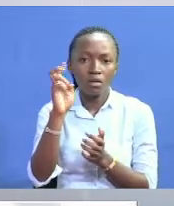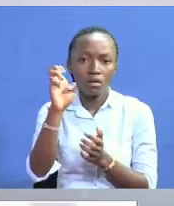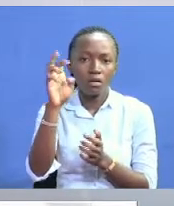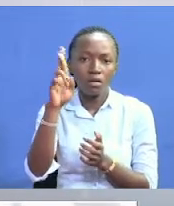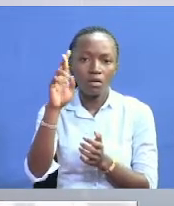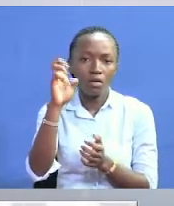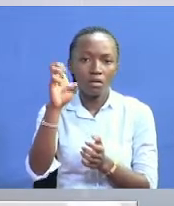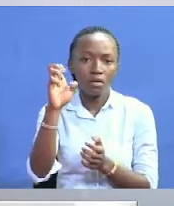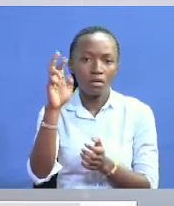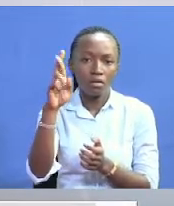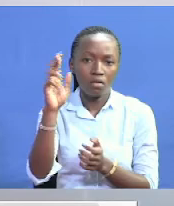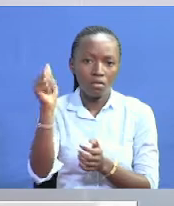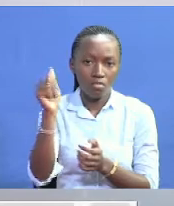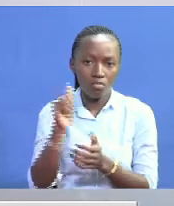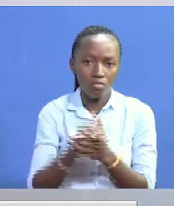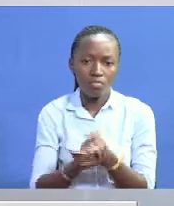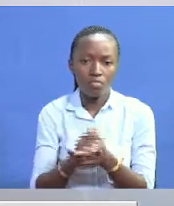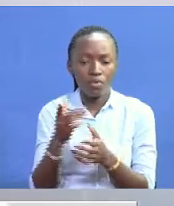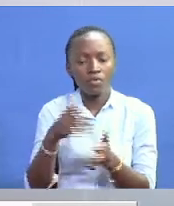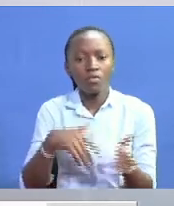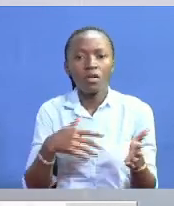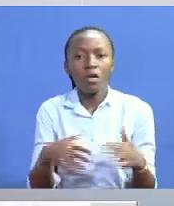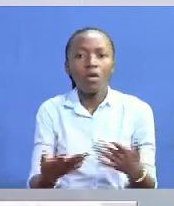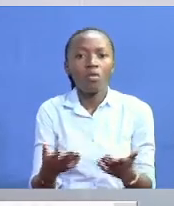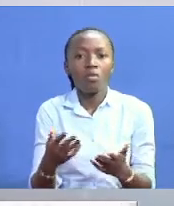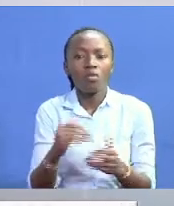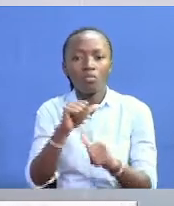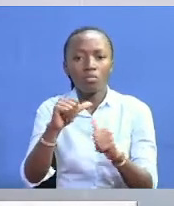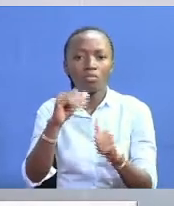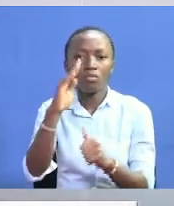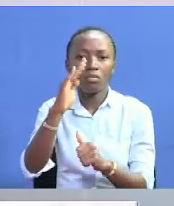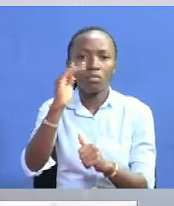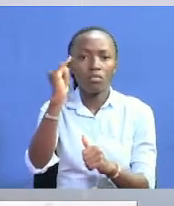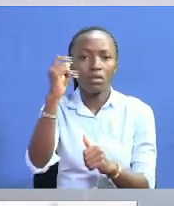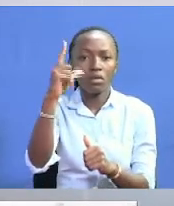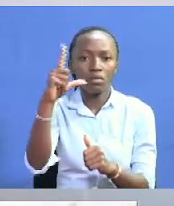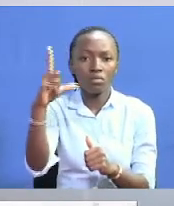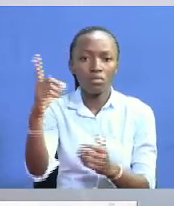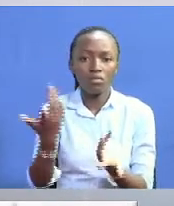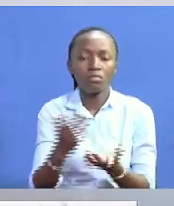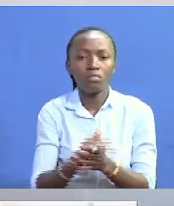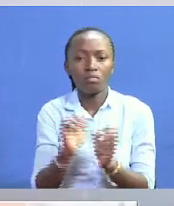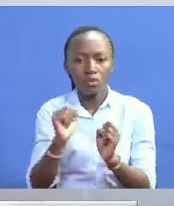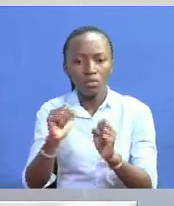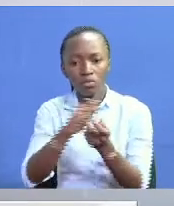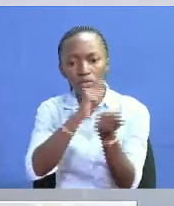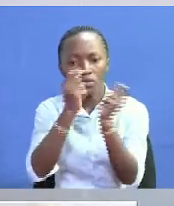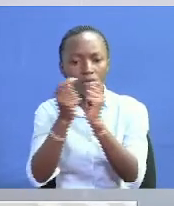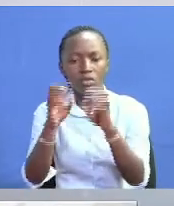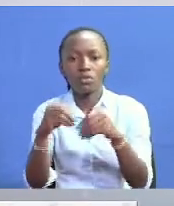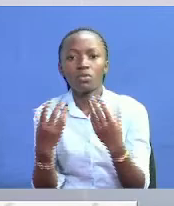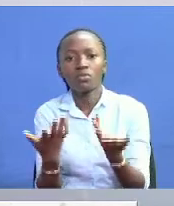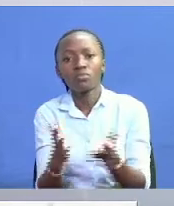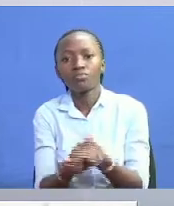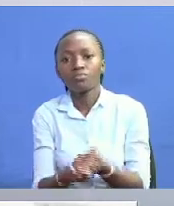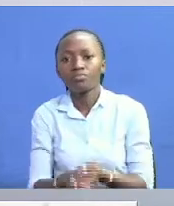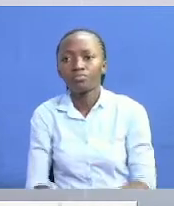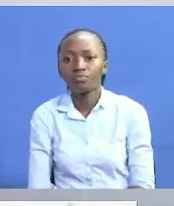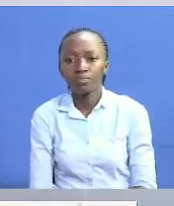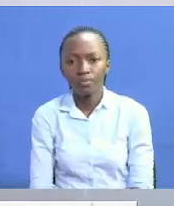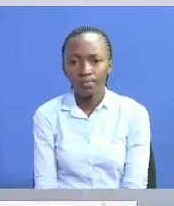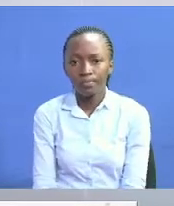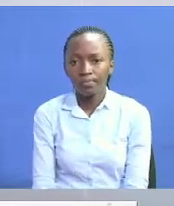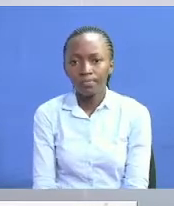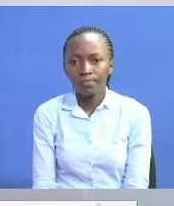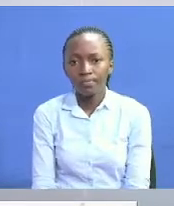feel really the bill should be scrapped off and we go back to how things used to be in the past, or you feel